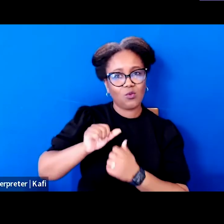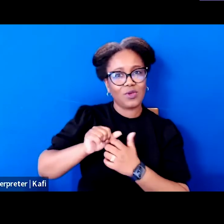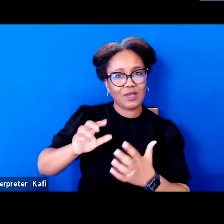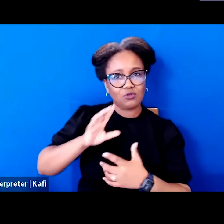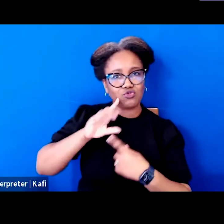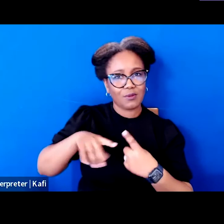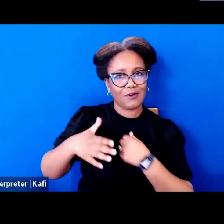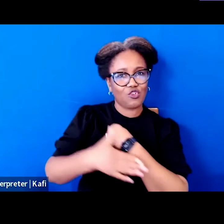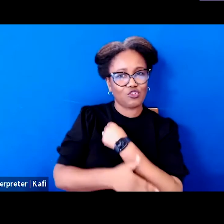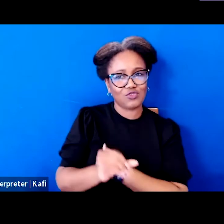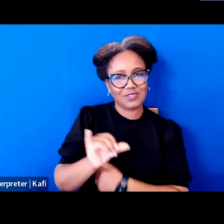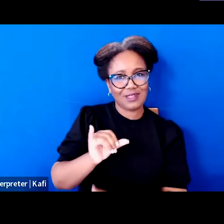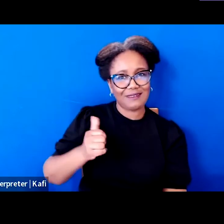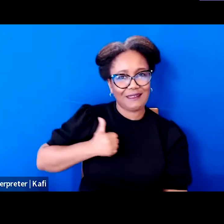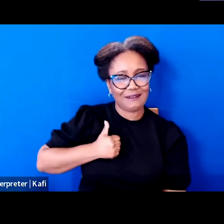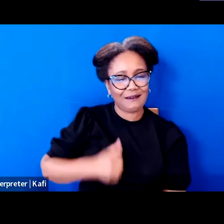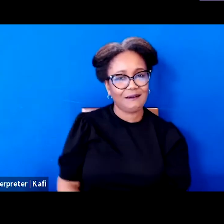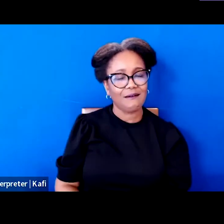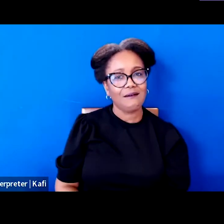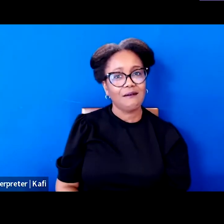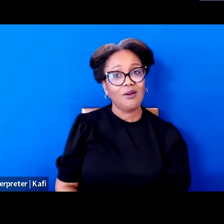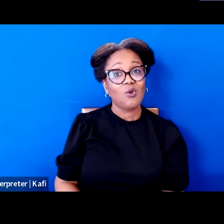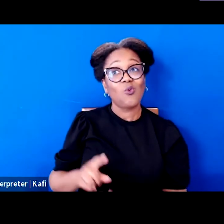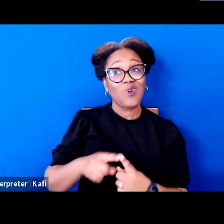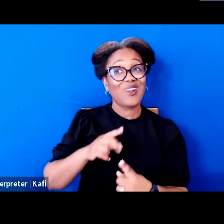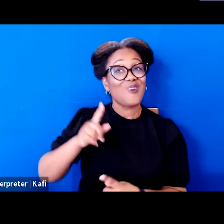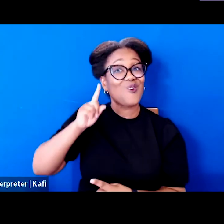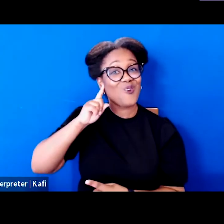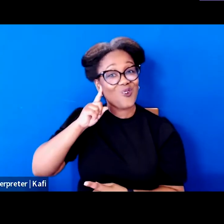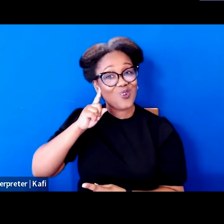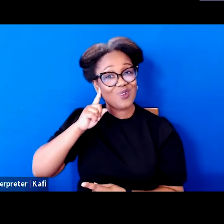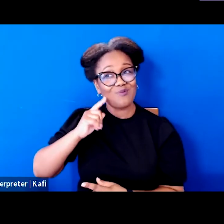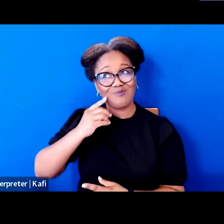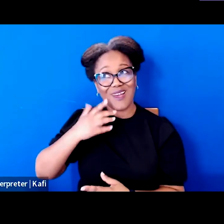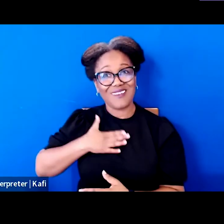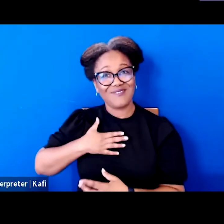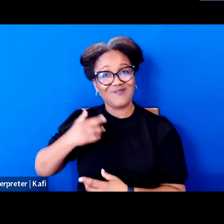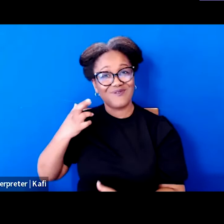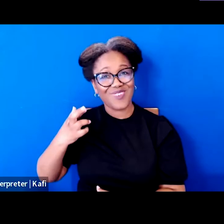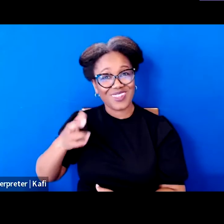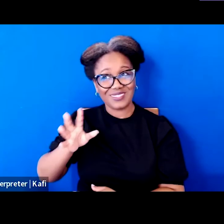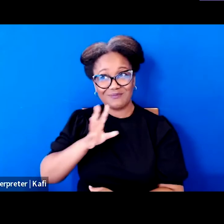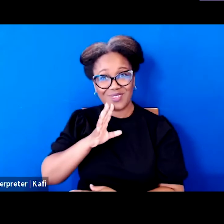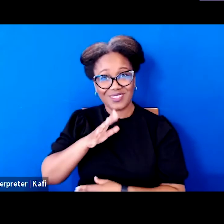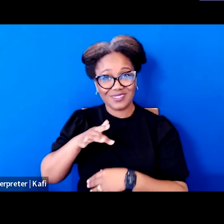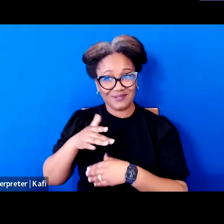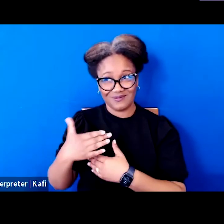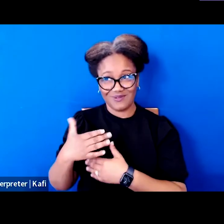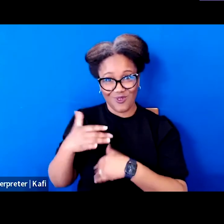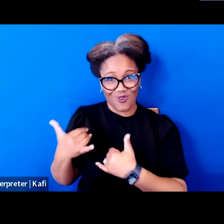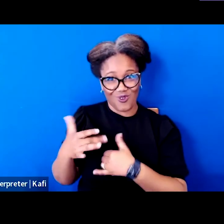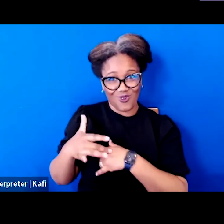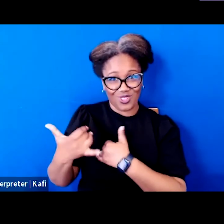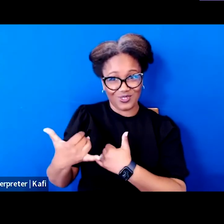globe. In fact, 84% of the world's land mass was colonized by European power by the beginning of the